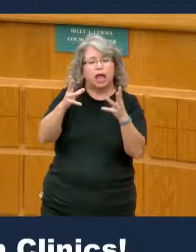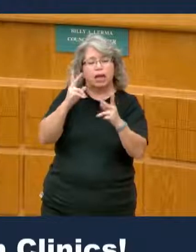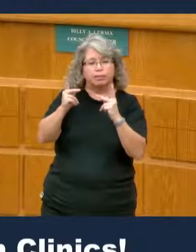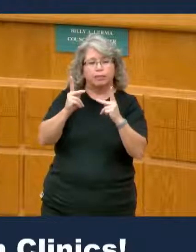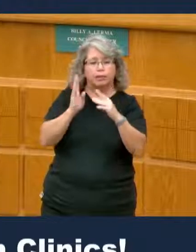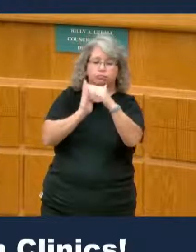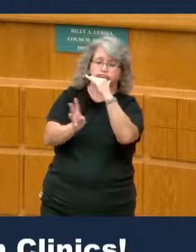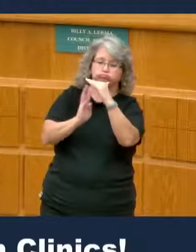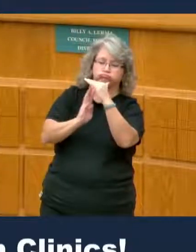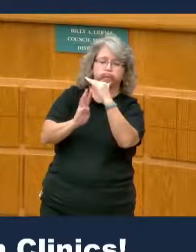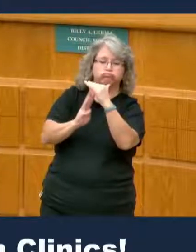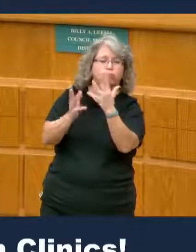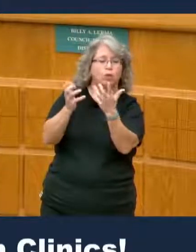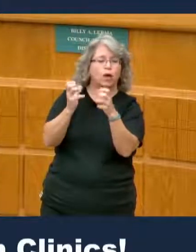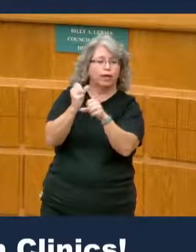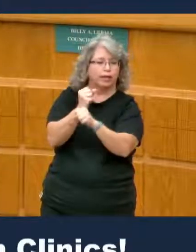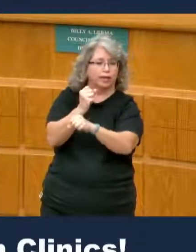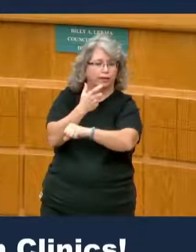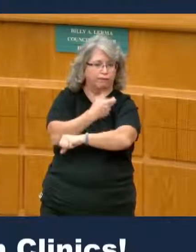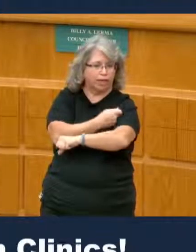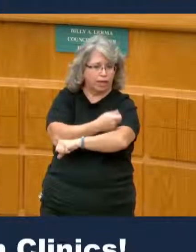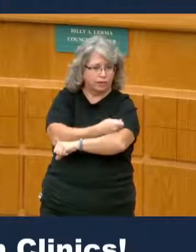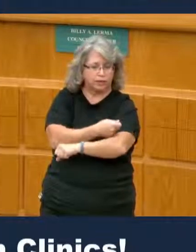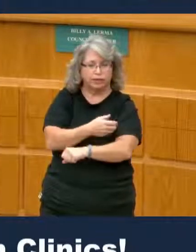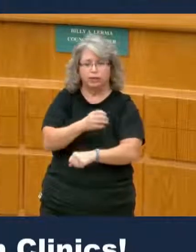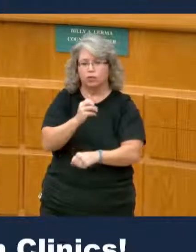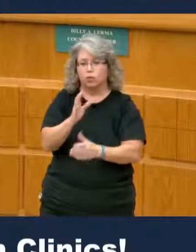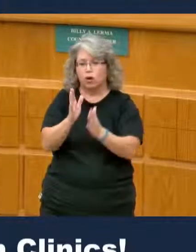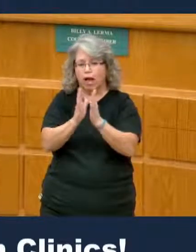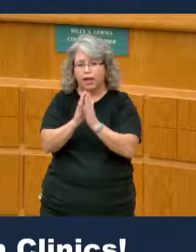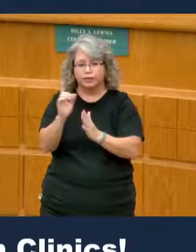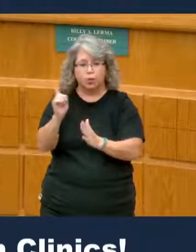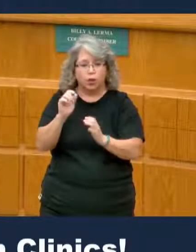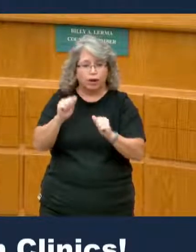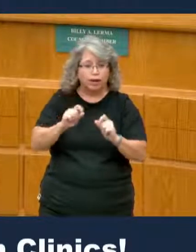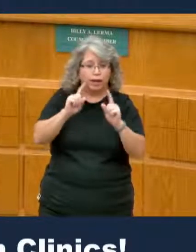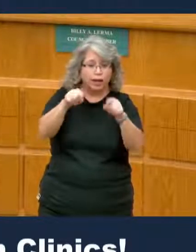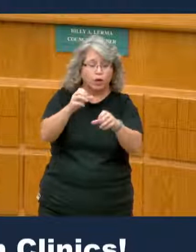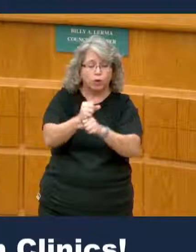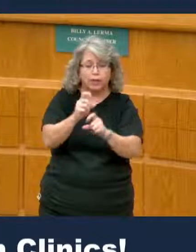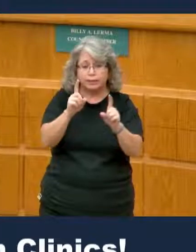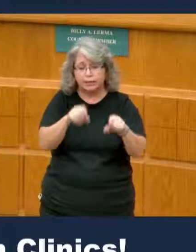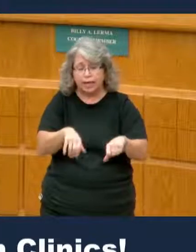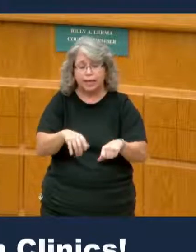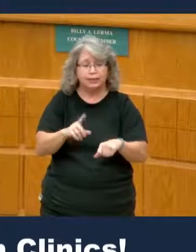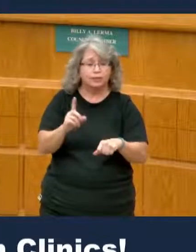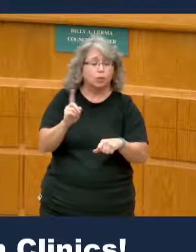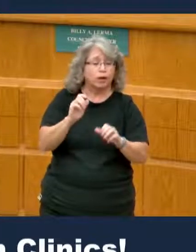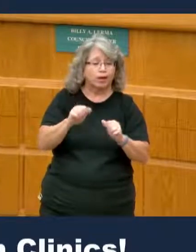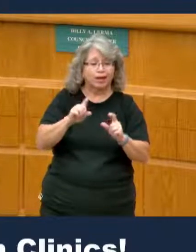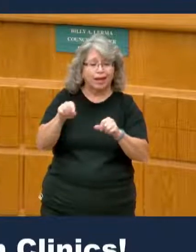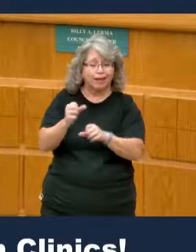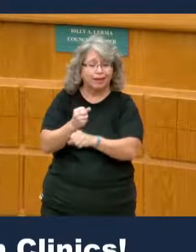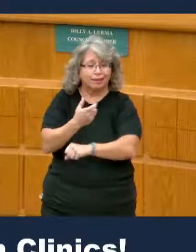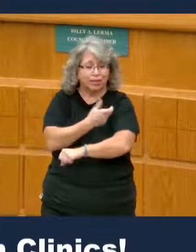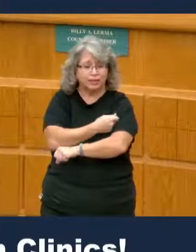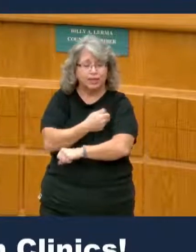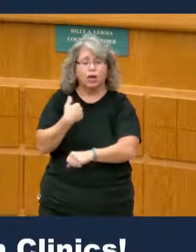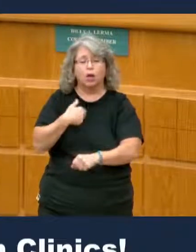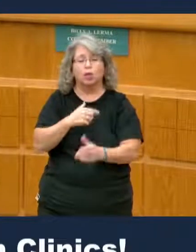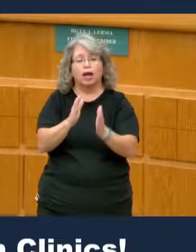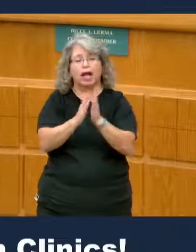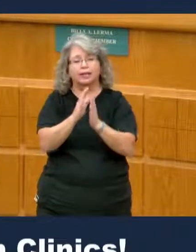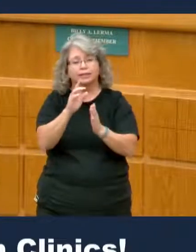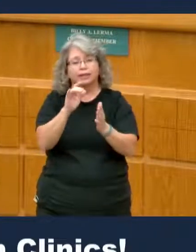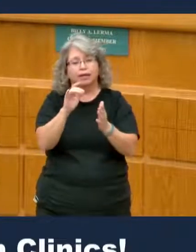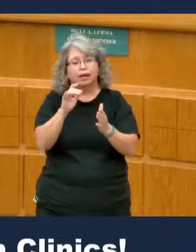vaccine, or they're wanting to ask about where do I get tested, or can I get my vaccine here? So we're asking that you call the health district